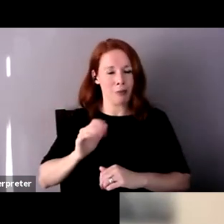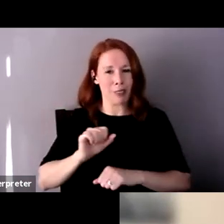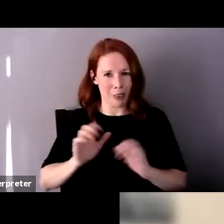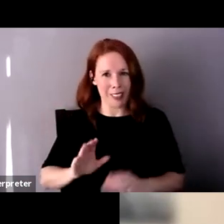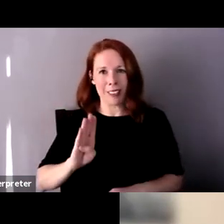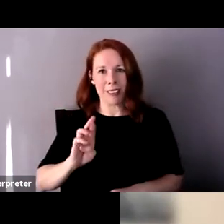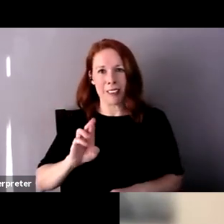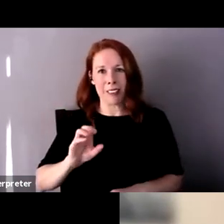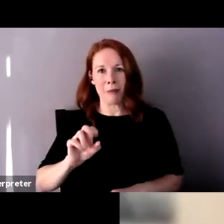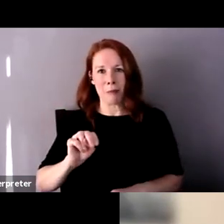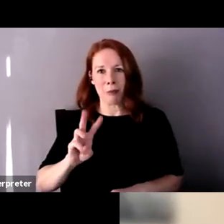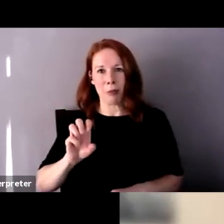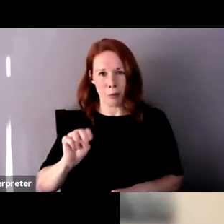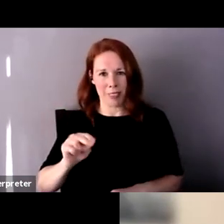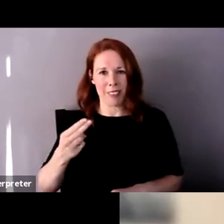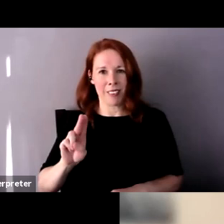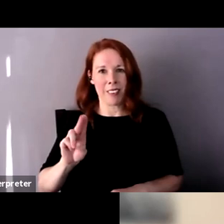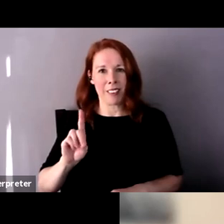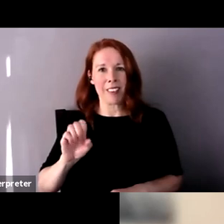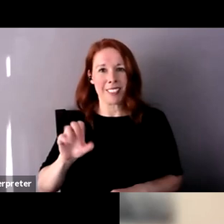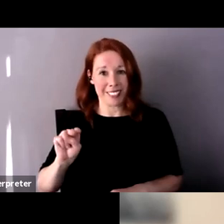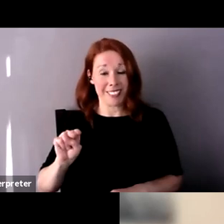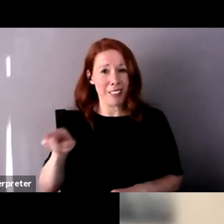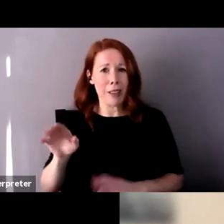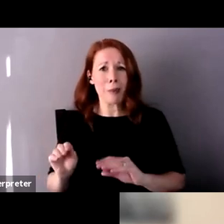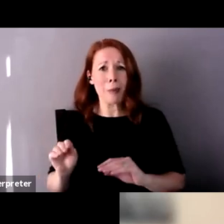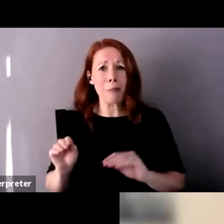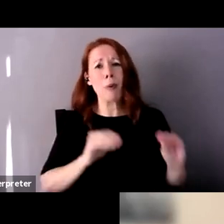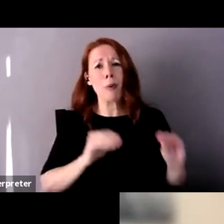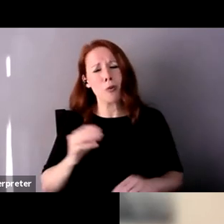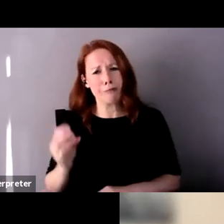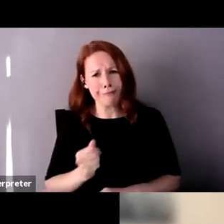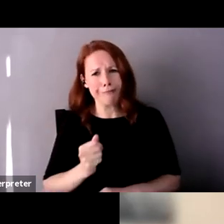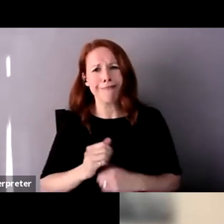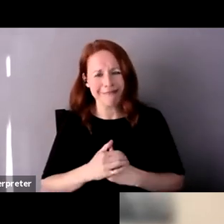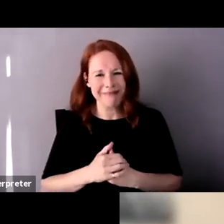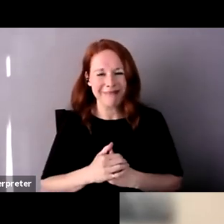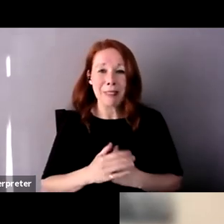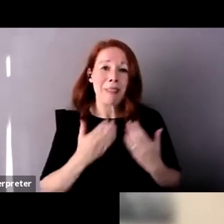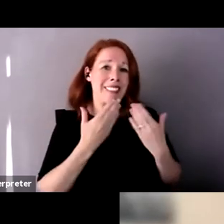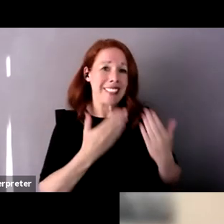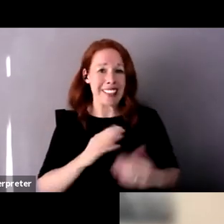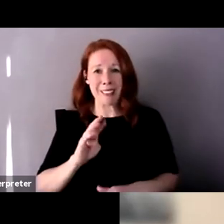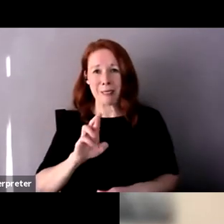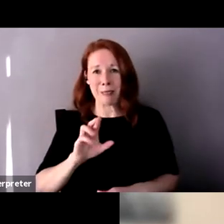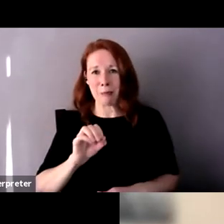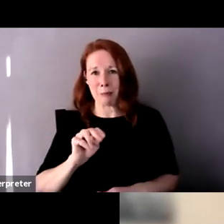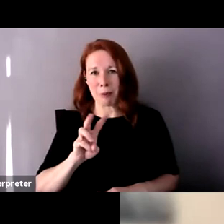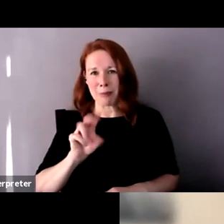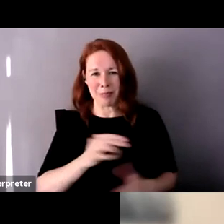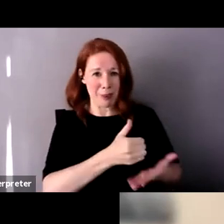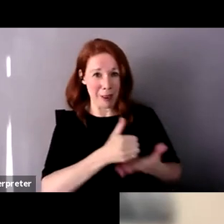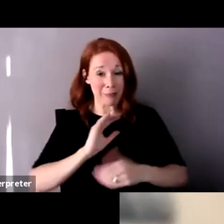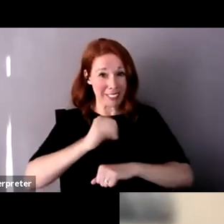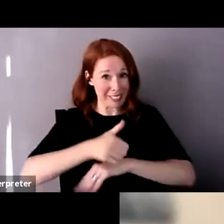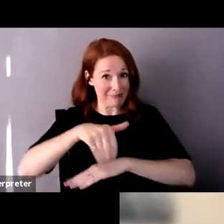Bronwyn Hudson, who has moved on us. So we're really thankful to Bronwyn as well for helping us